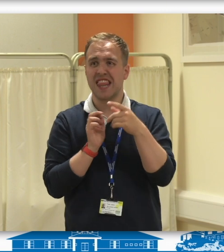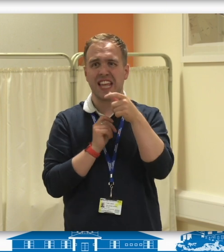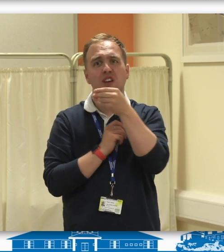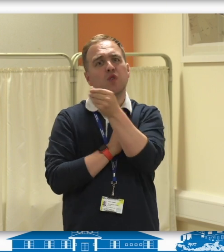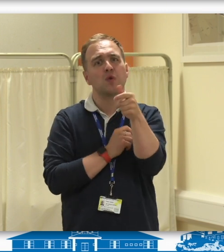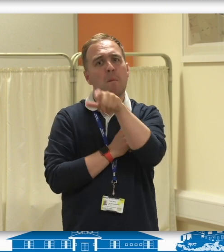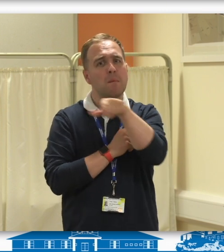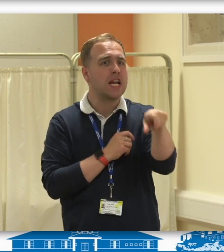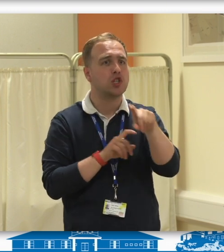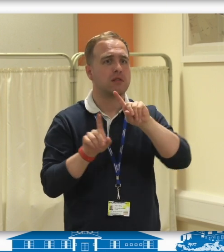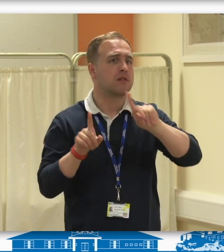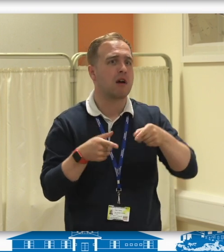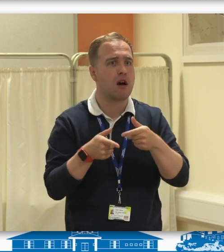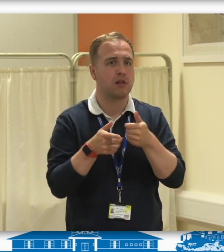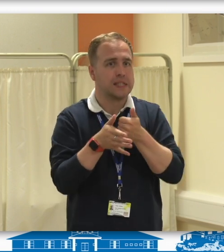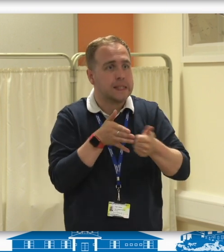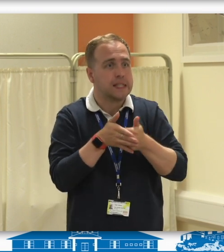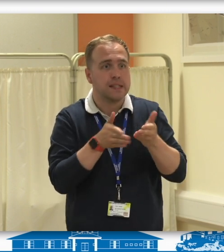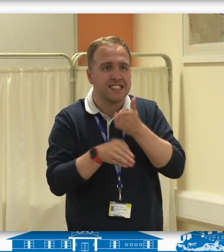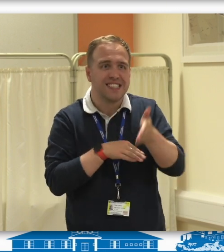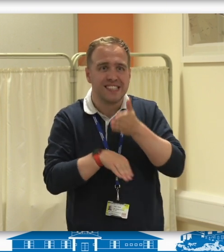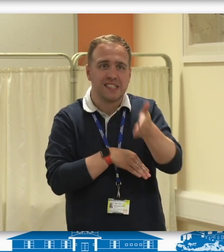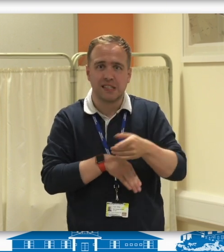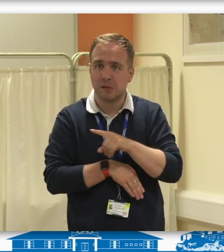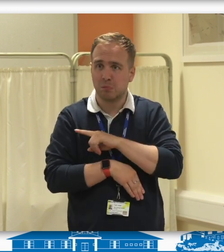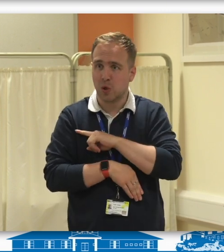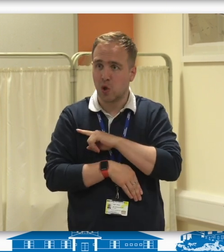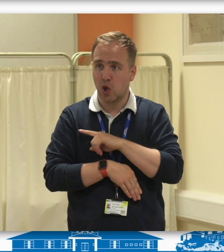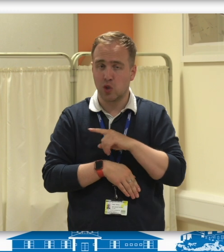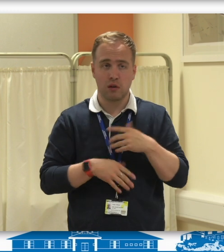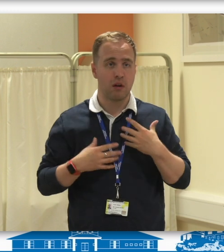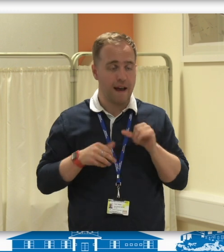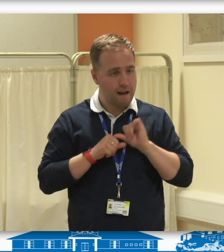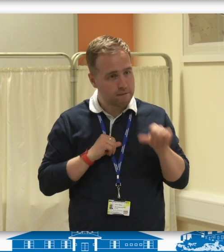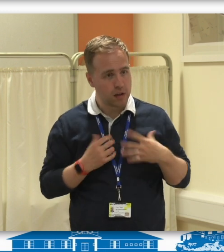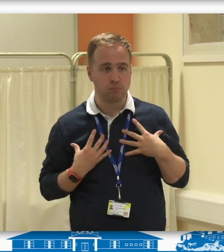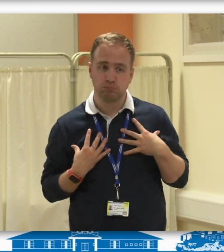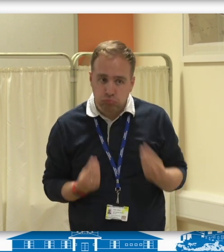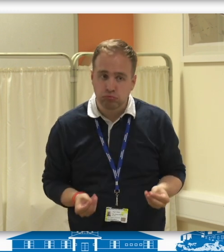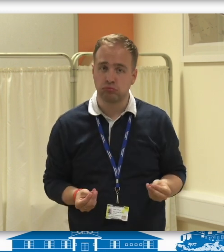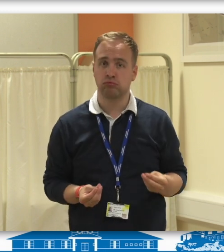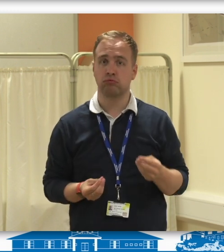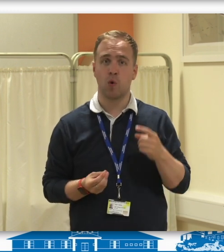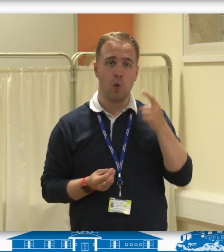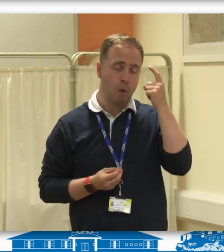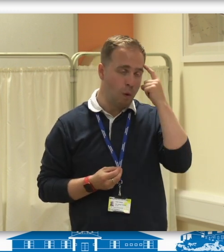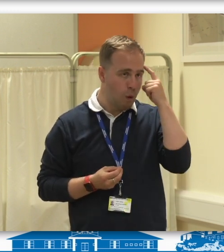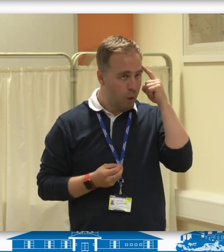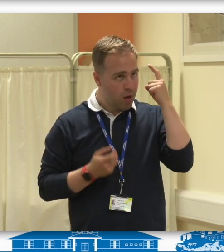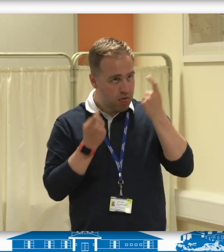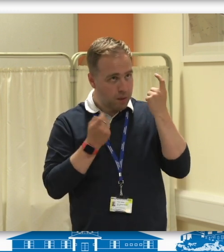can't attend more often due to the fact of, like you say, the post-exertional malaise, the cognitive load of